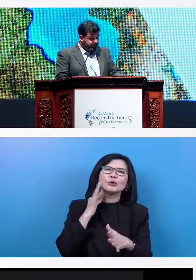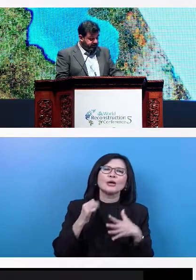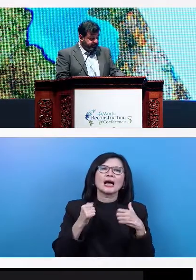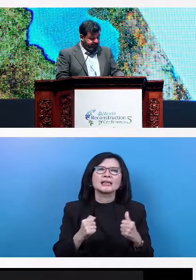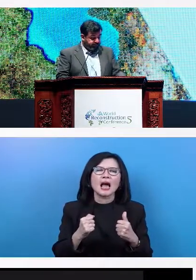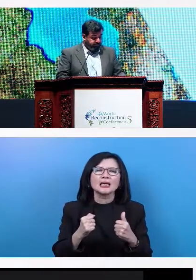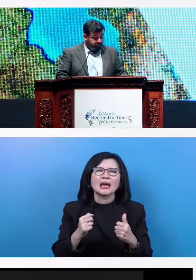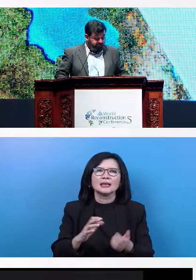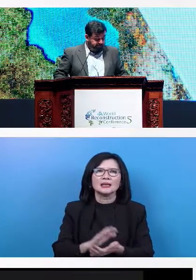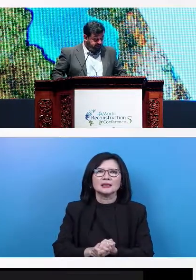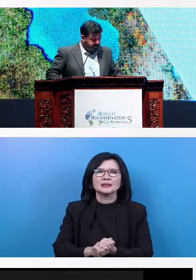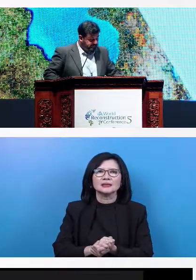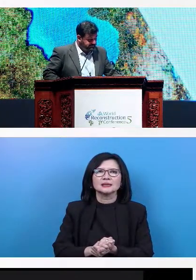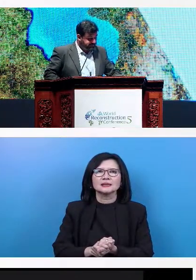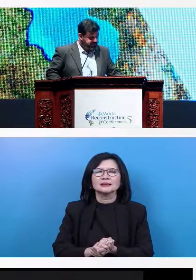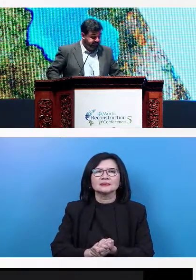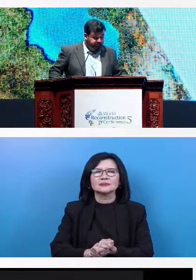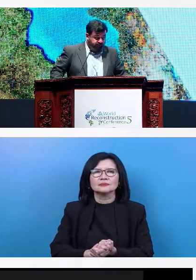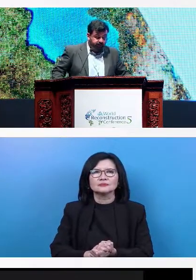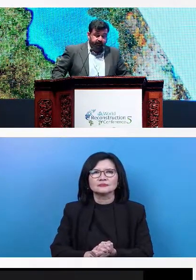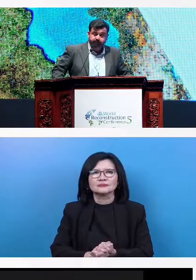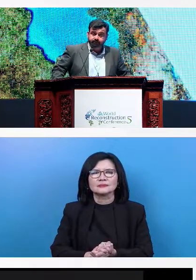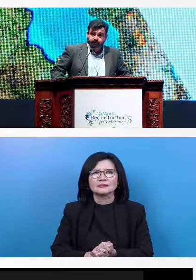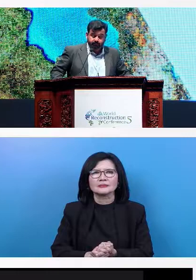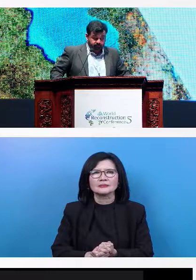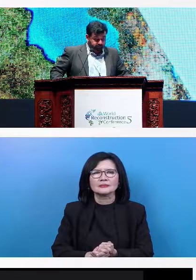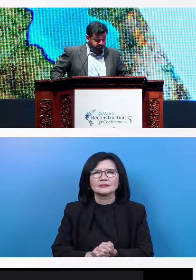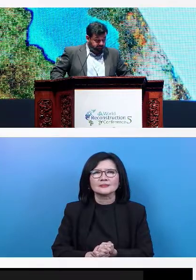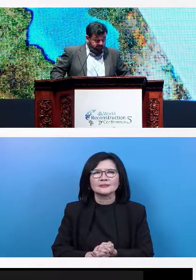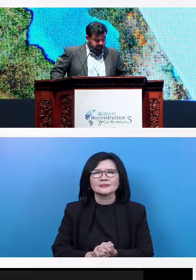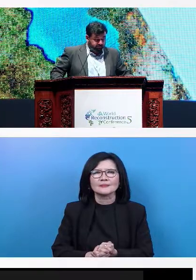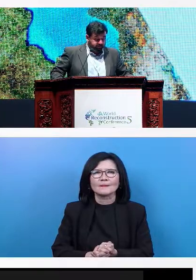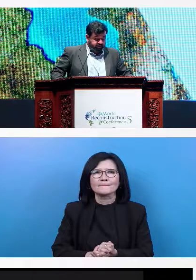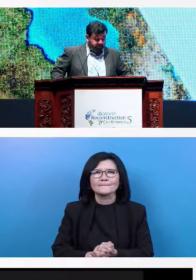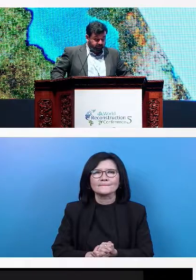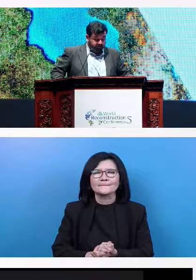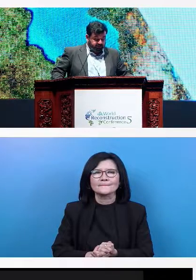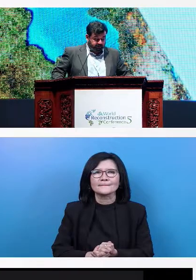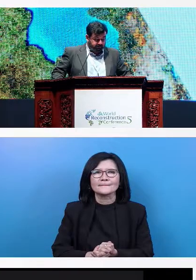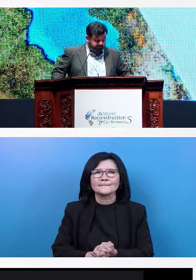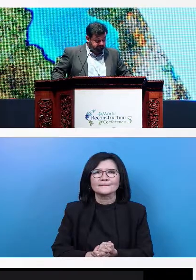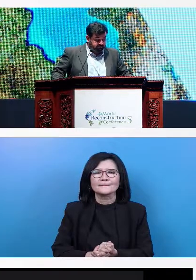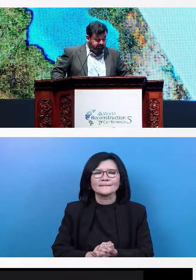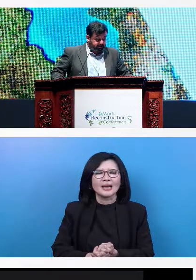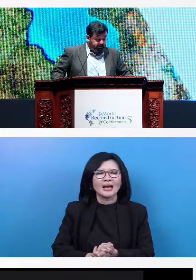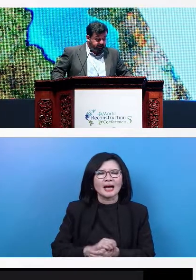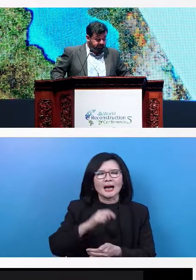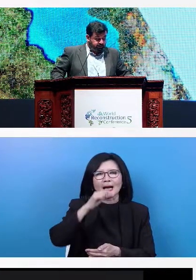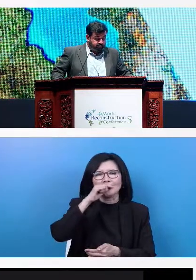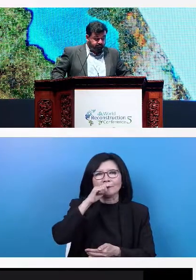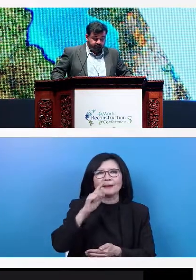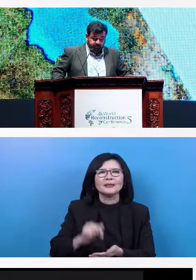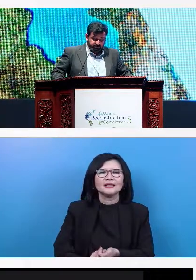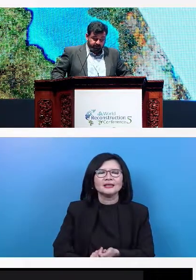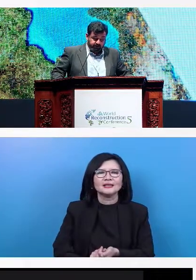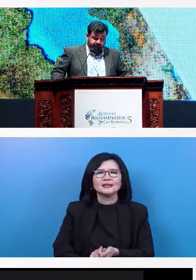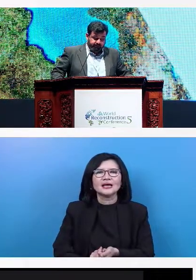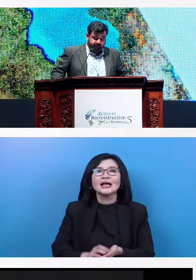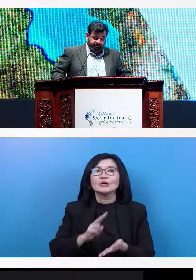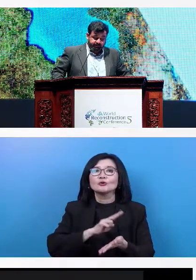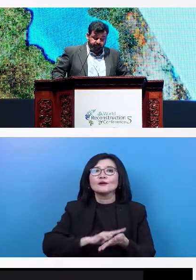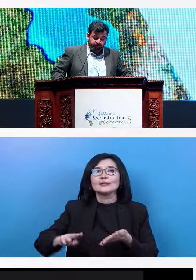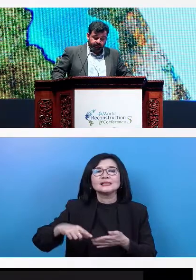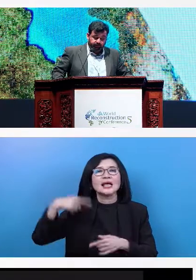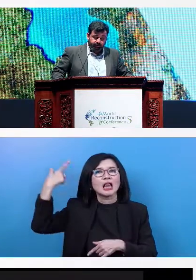We will also have the pleasure of welcoming Professor Liz Verga from the University College London. Ms.